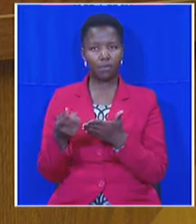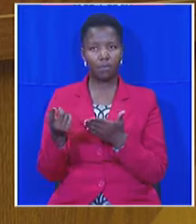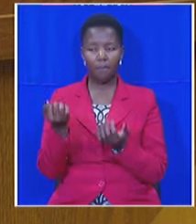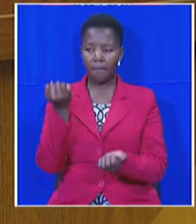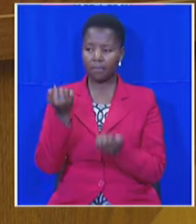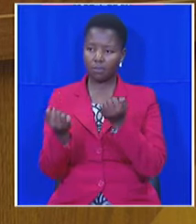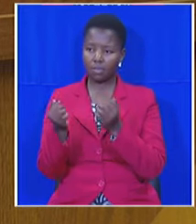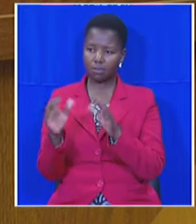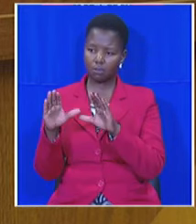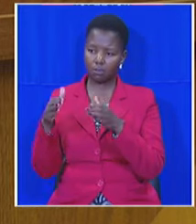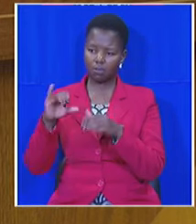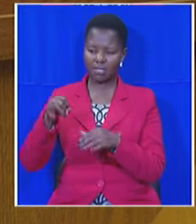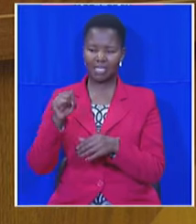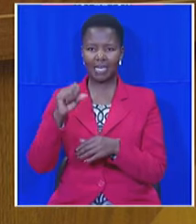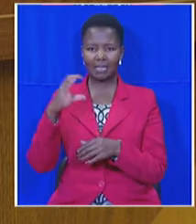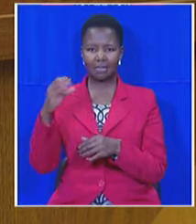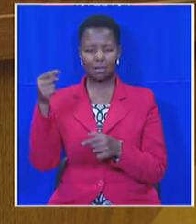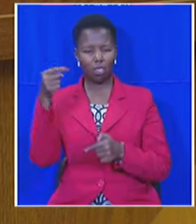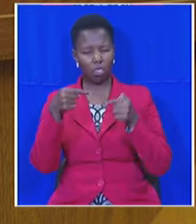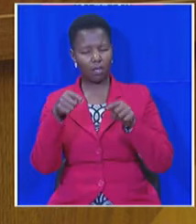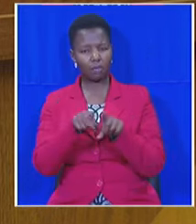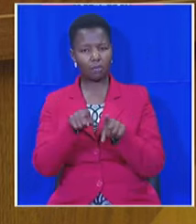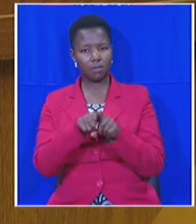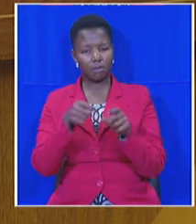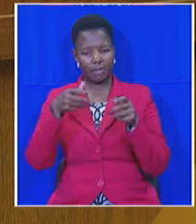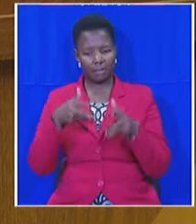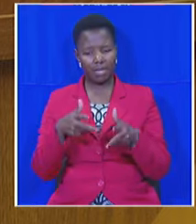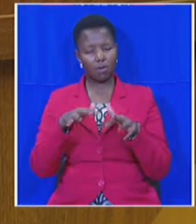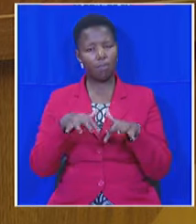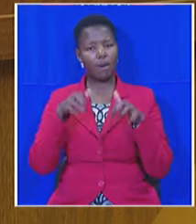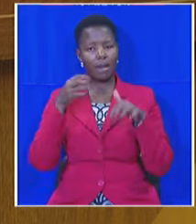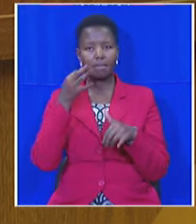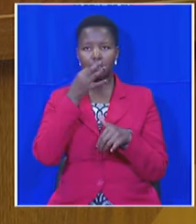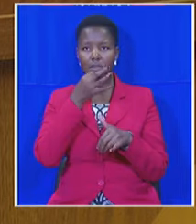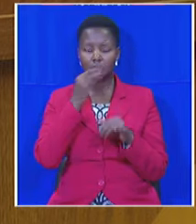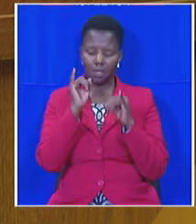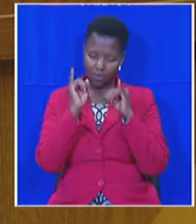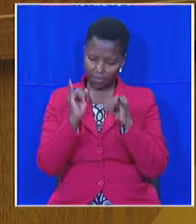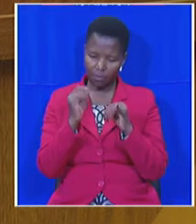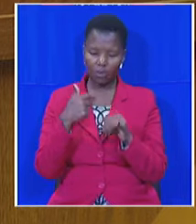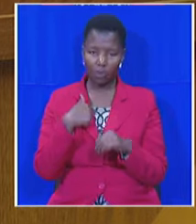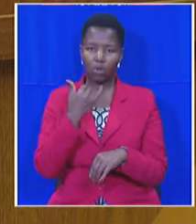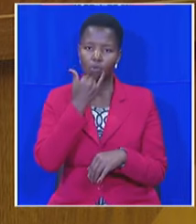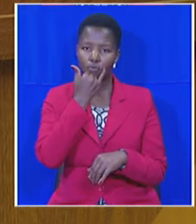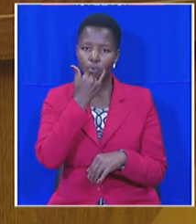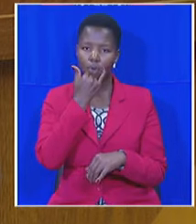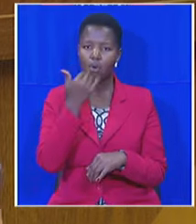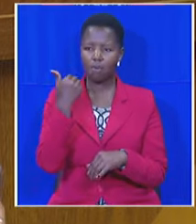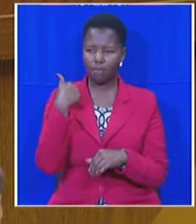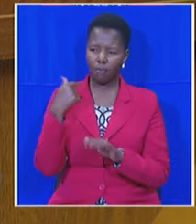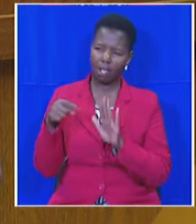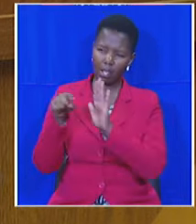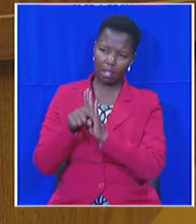Committee, to the extent that even the Speaker of Parliament admitted that it was regrettable the manner that the Public